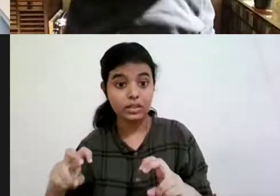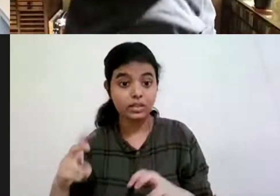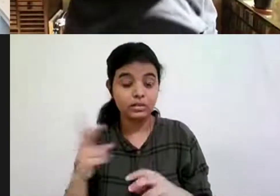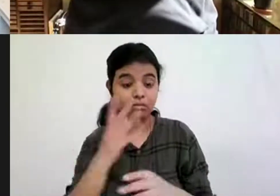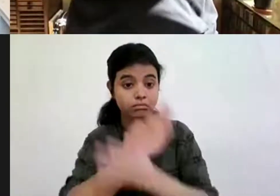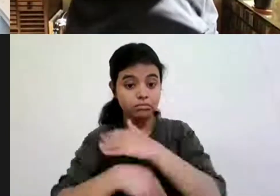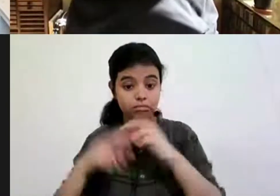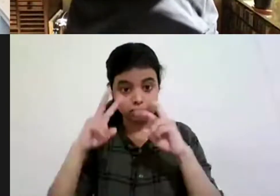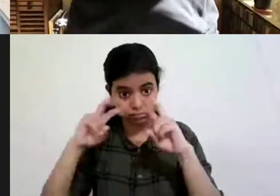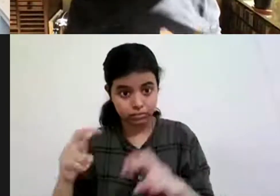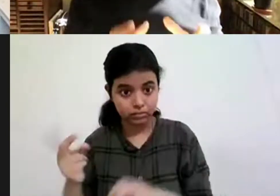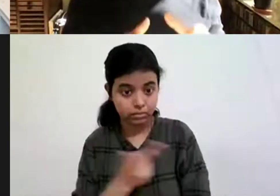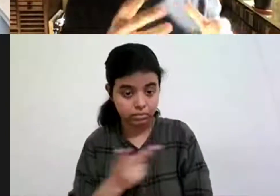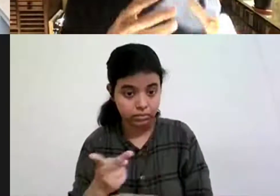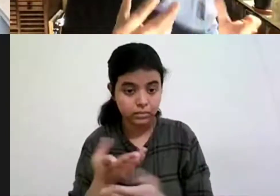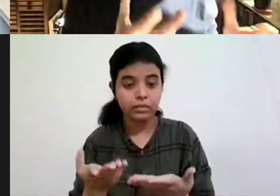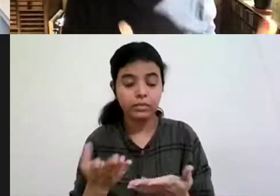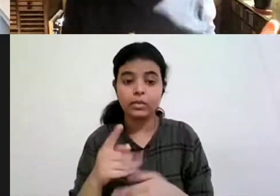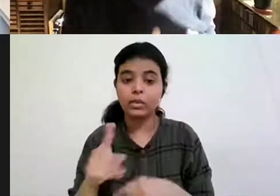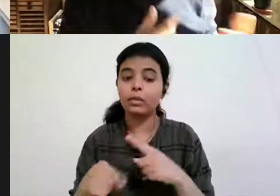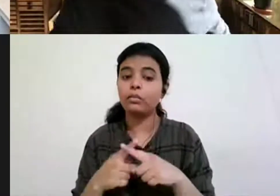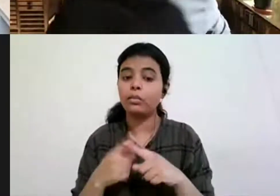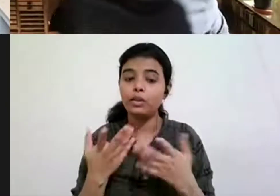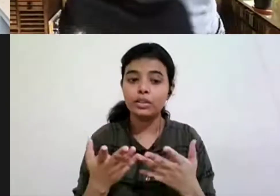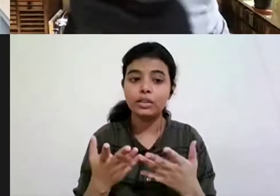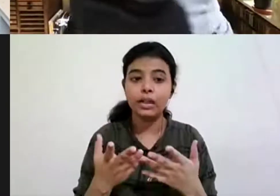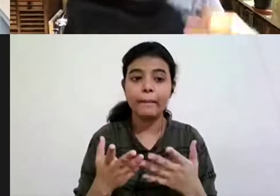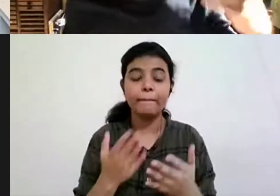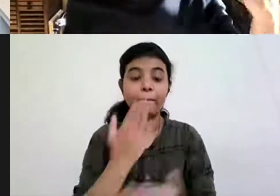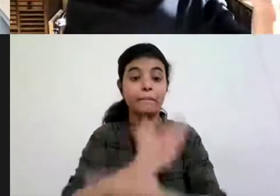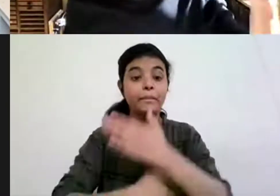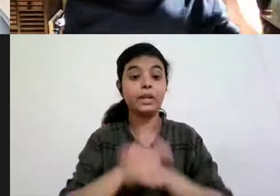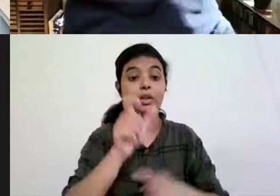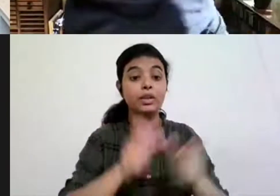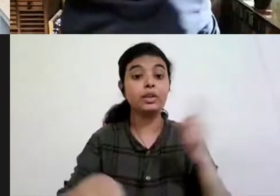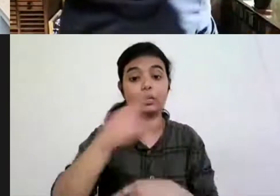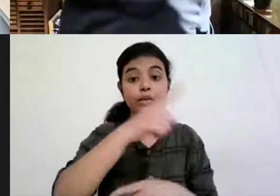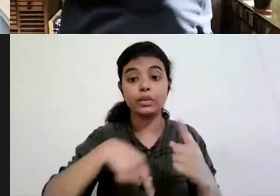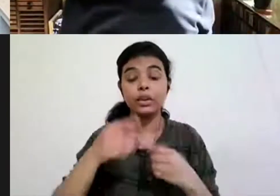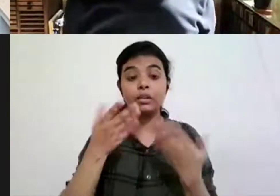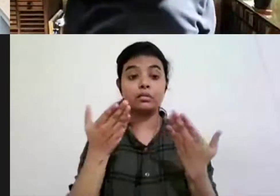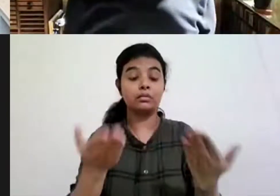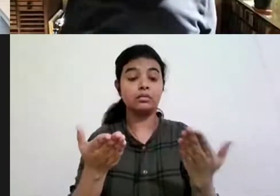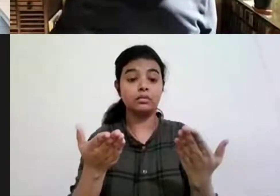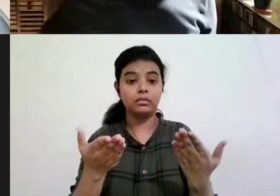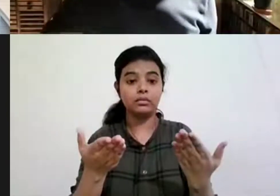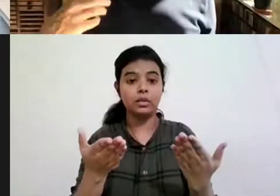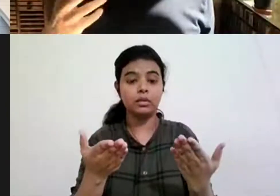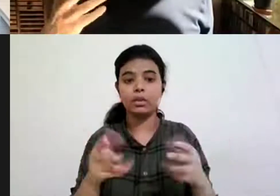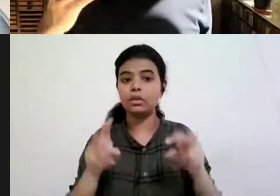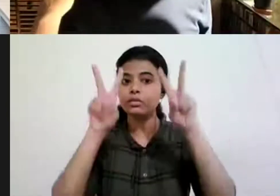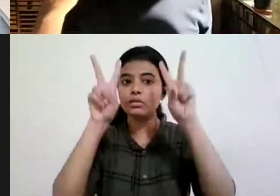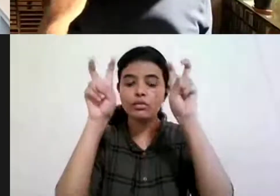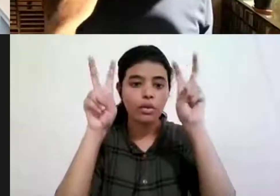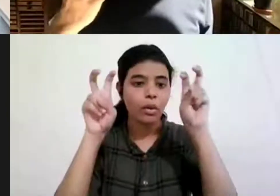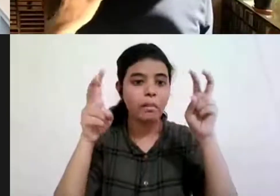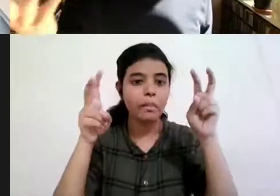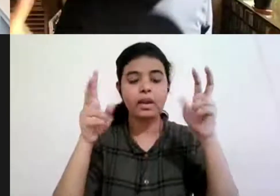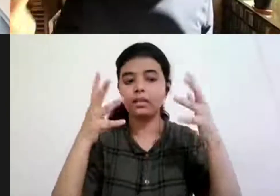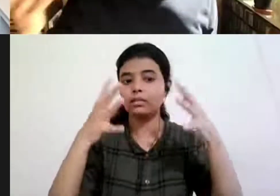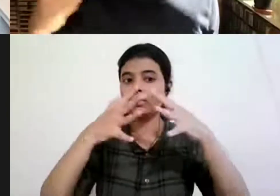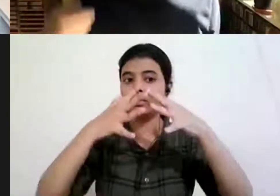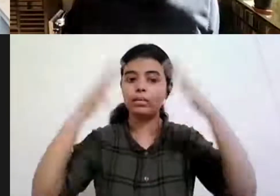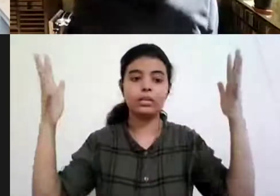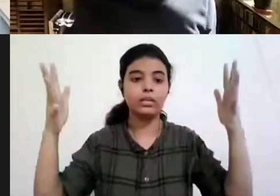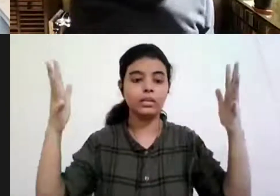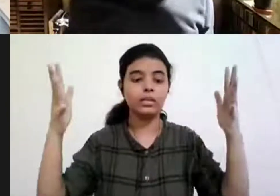research, and of course also about people with disabilities and the huge topic or the huge like